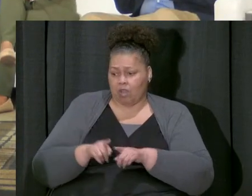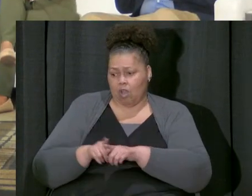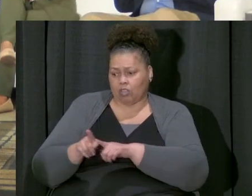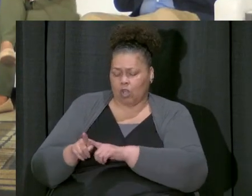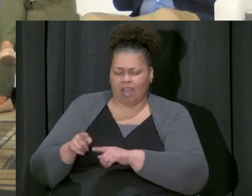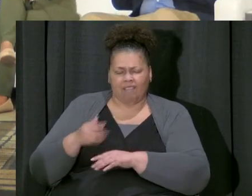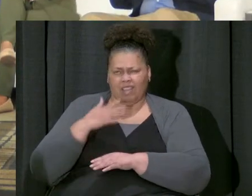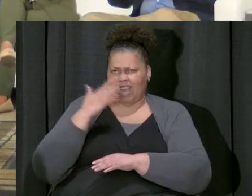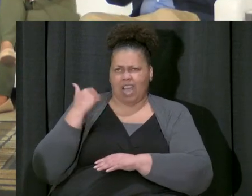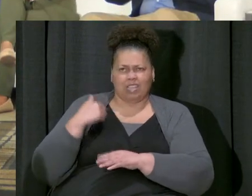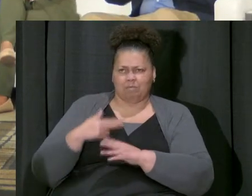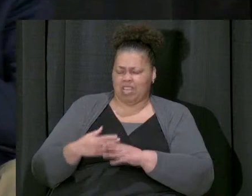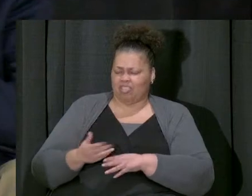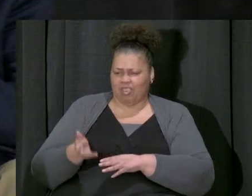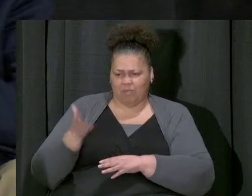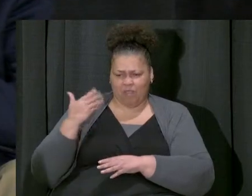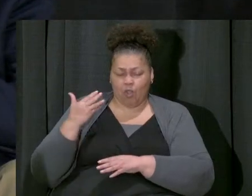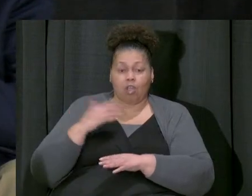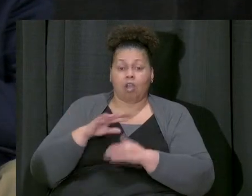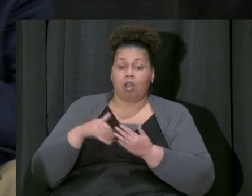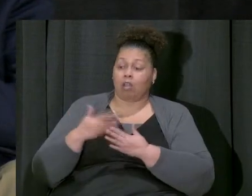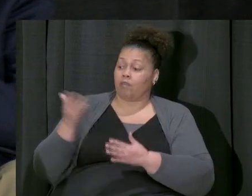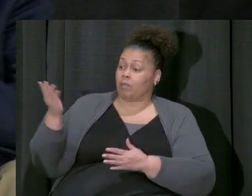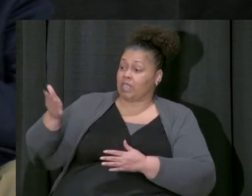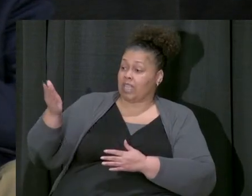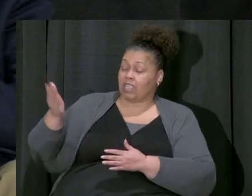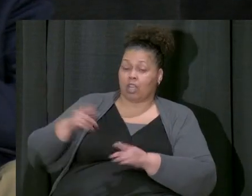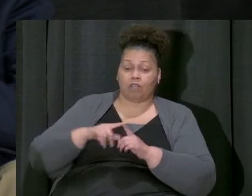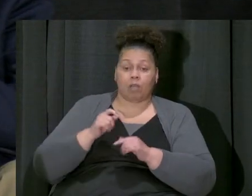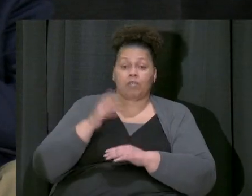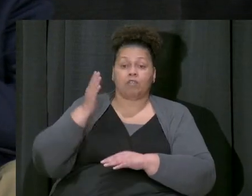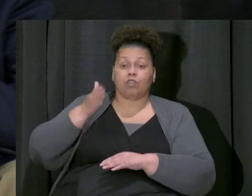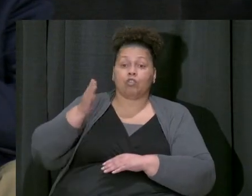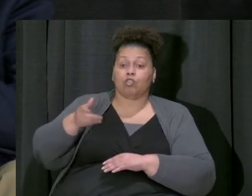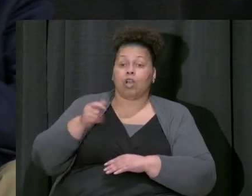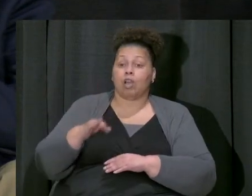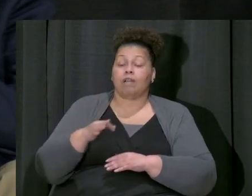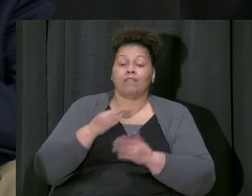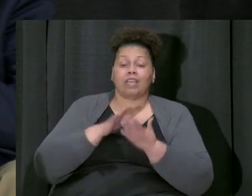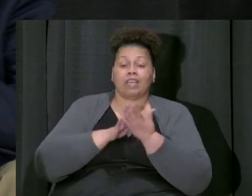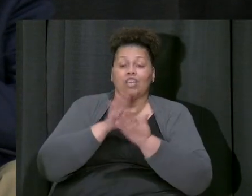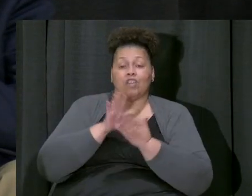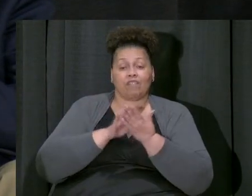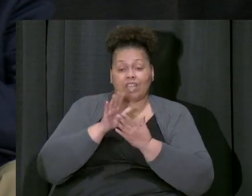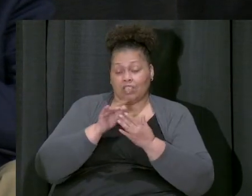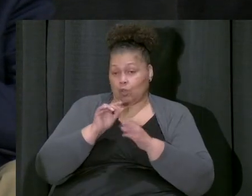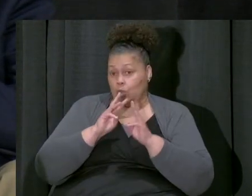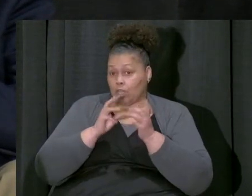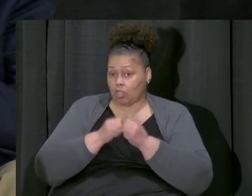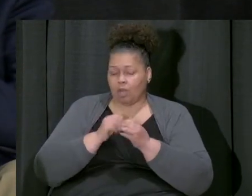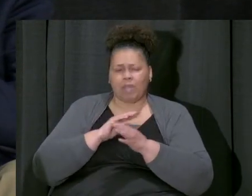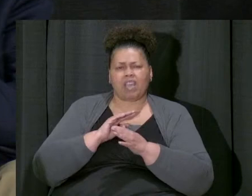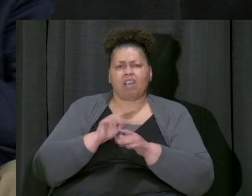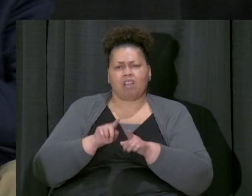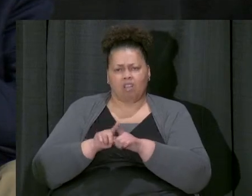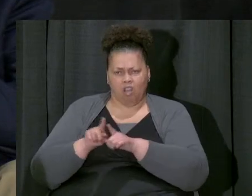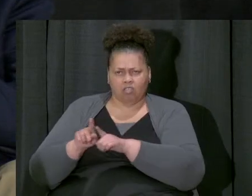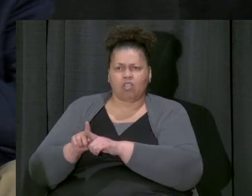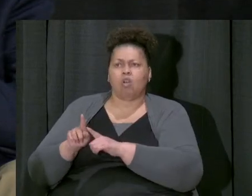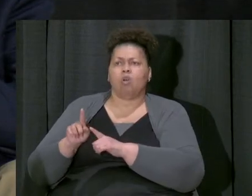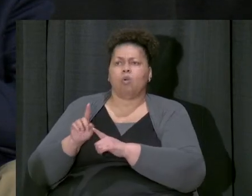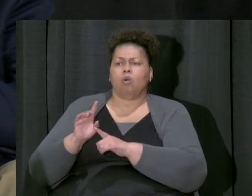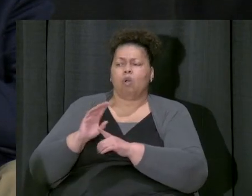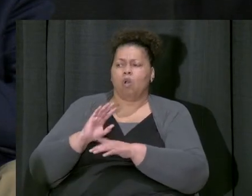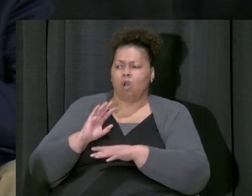mention earlier. All of the presentations from the Future of Interface Workshop, as well as